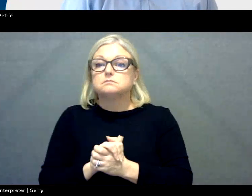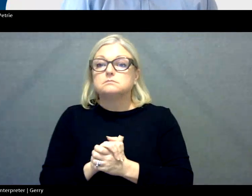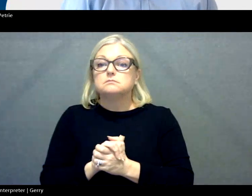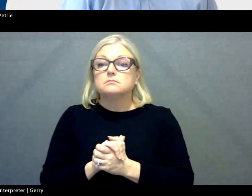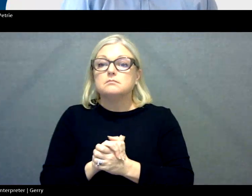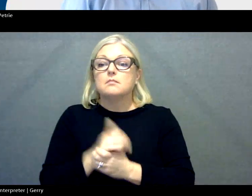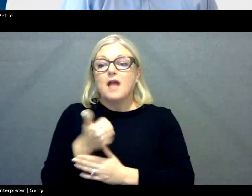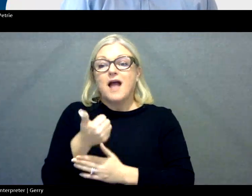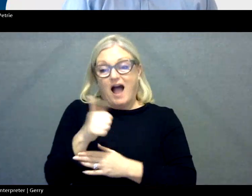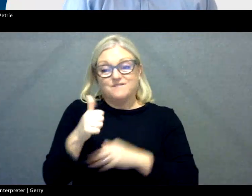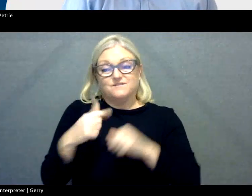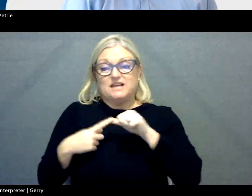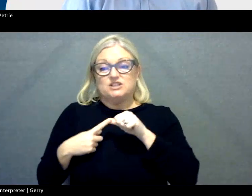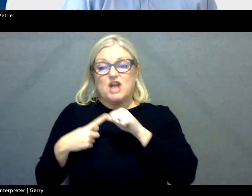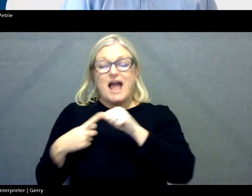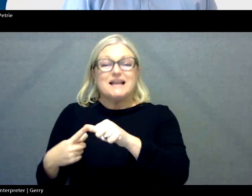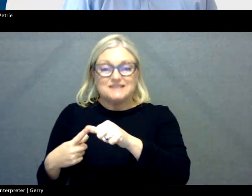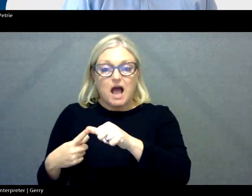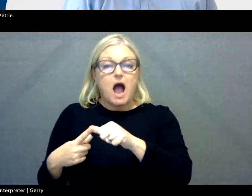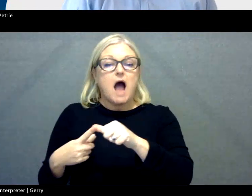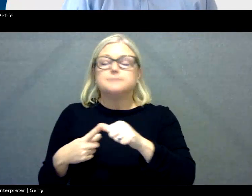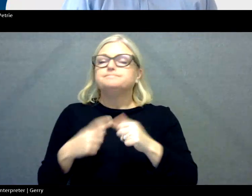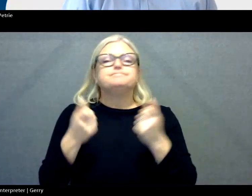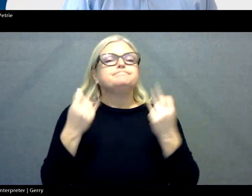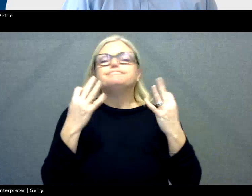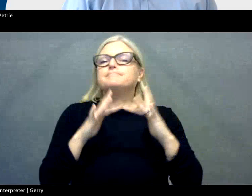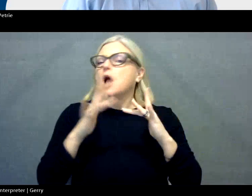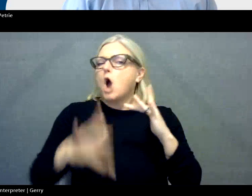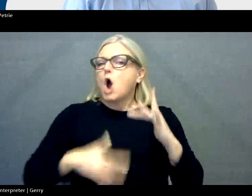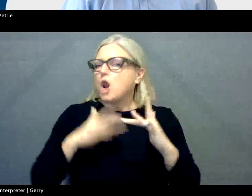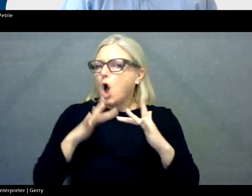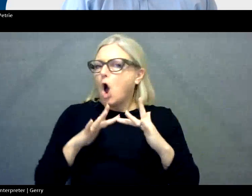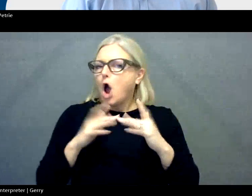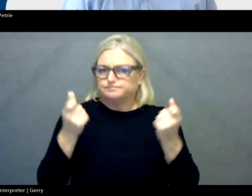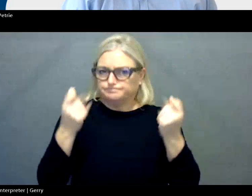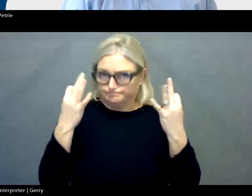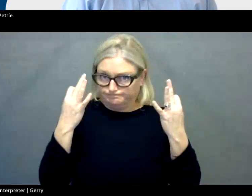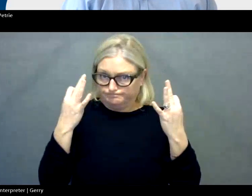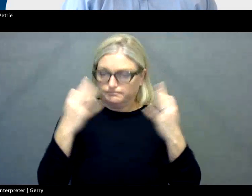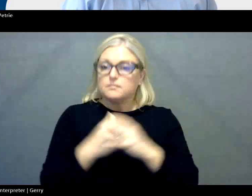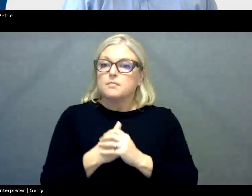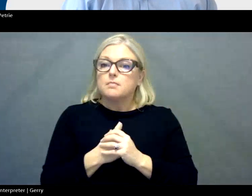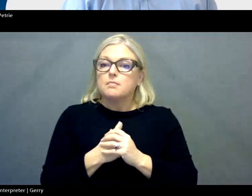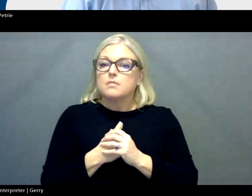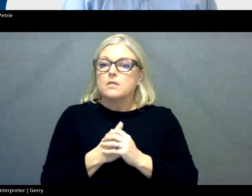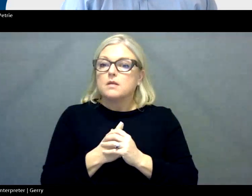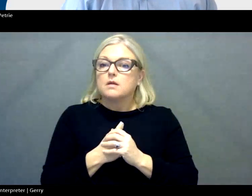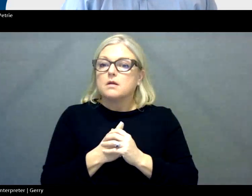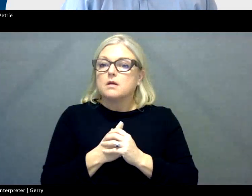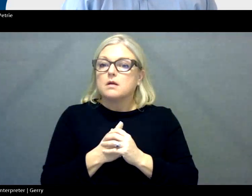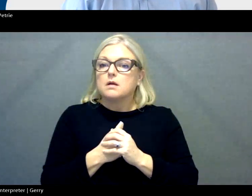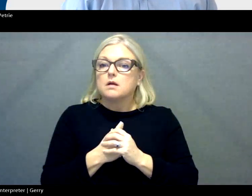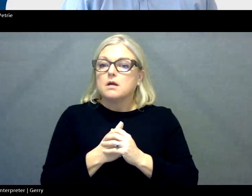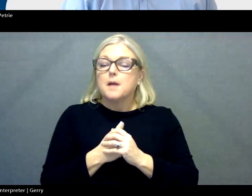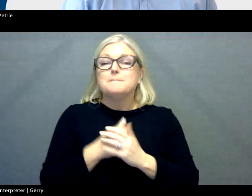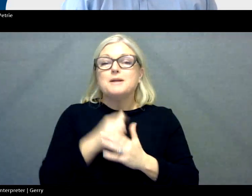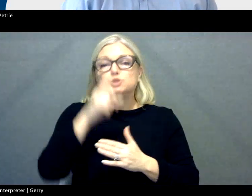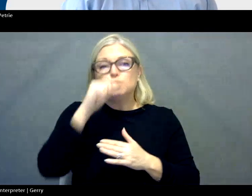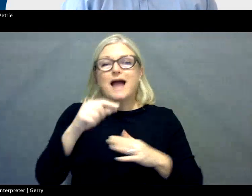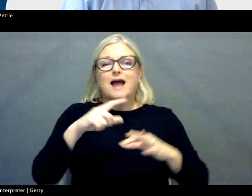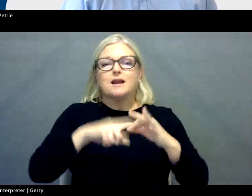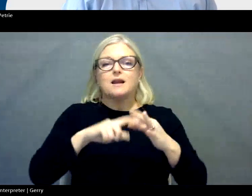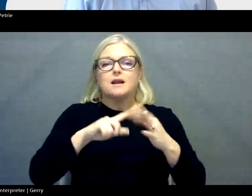but we don't have an online version available, but you can build the survey on a platform such as Qualtrics if you want to